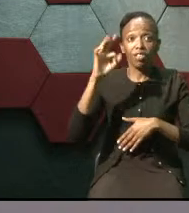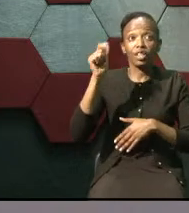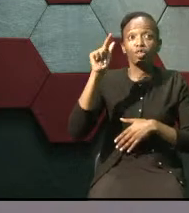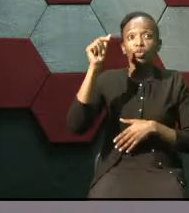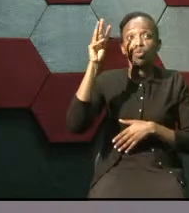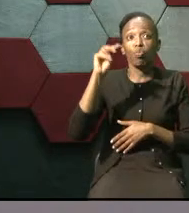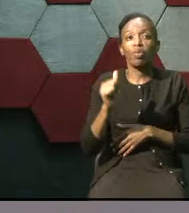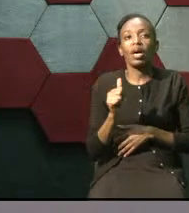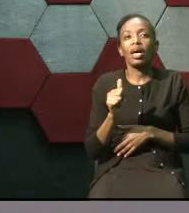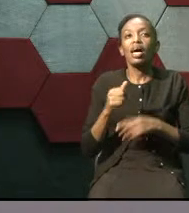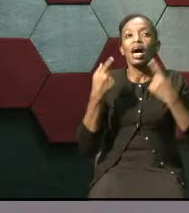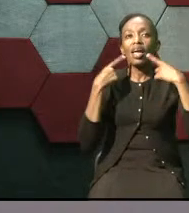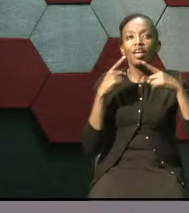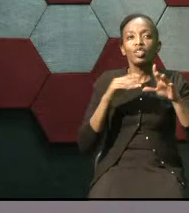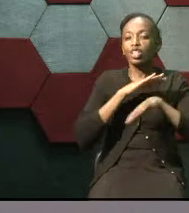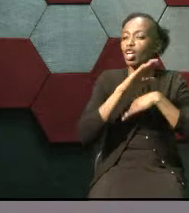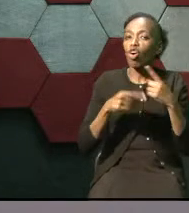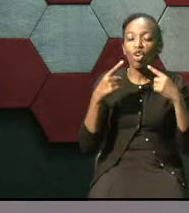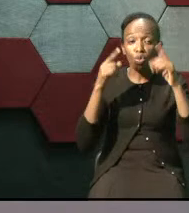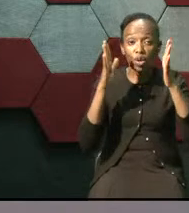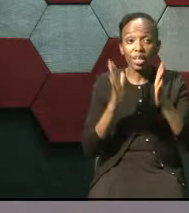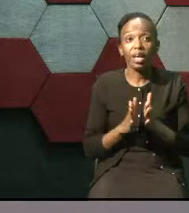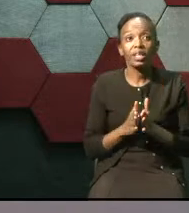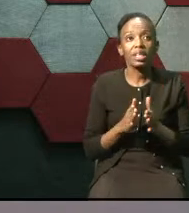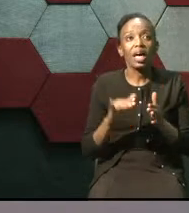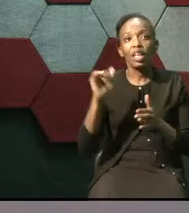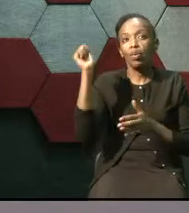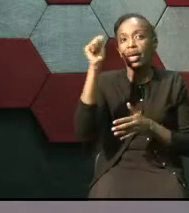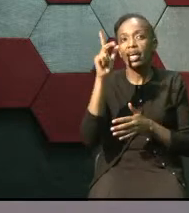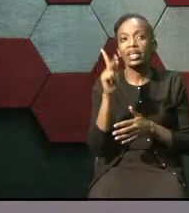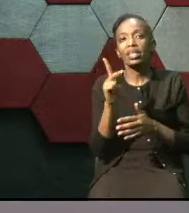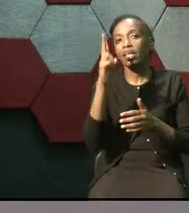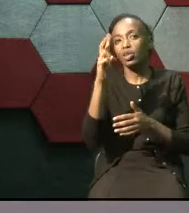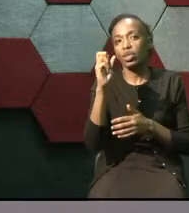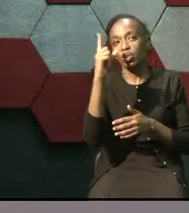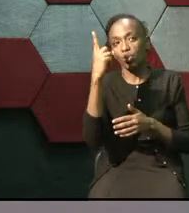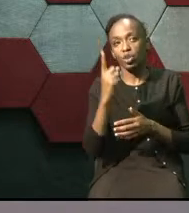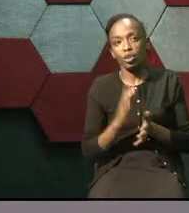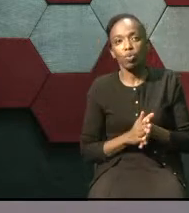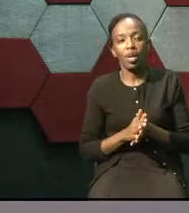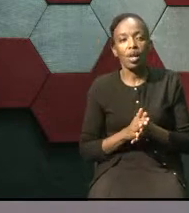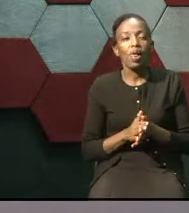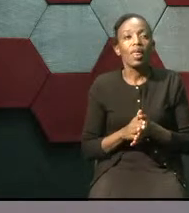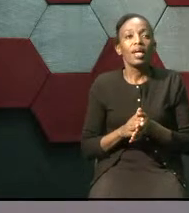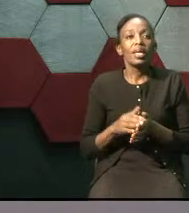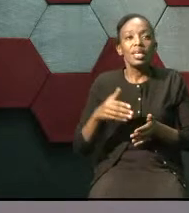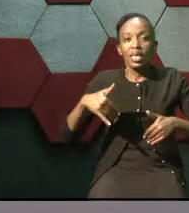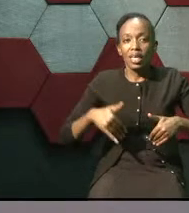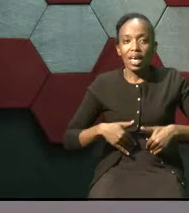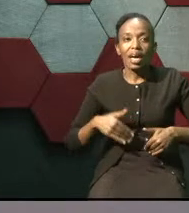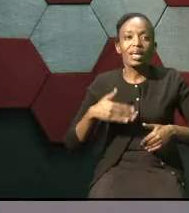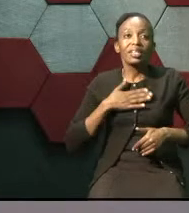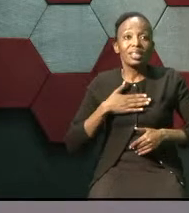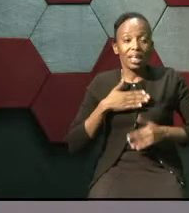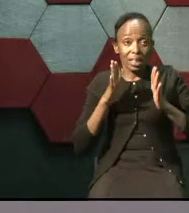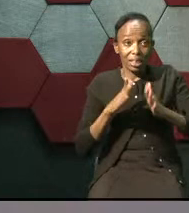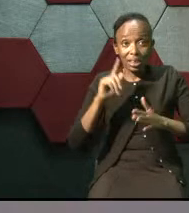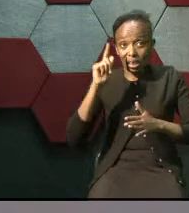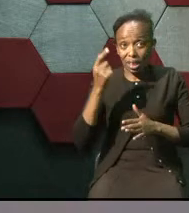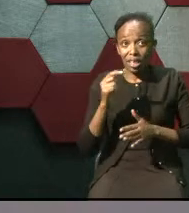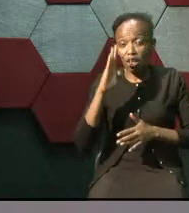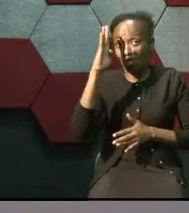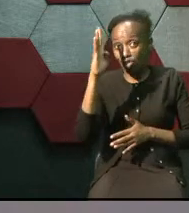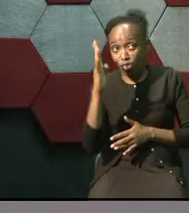announces the overall winners at the YSK 2021 Young Scientist Kenya 4th version. I'm going to